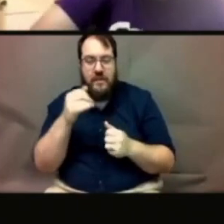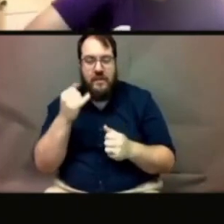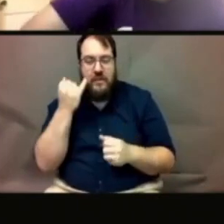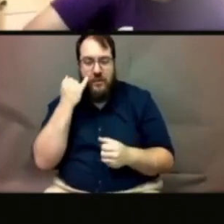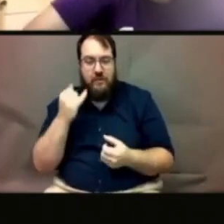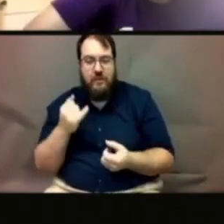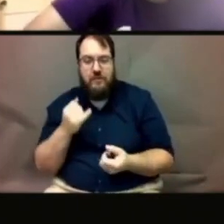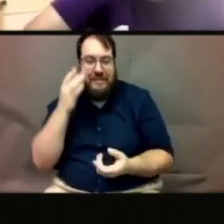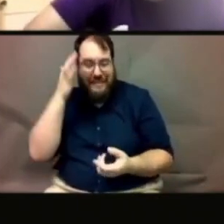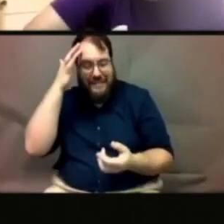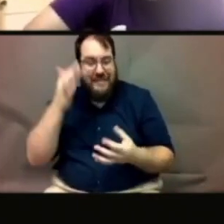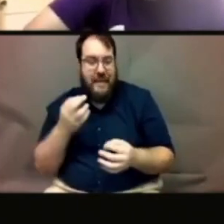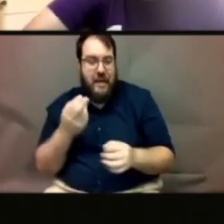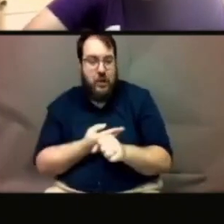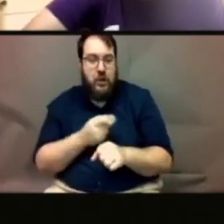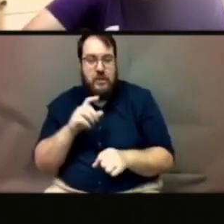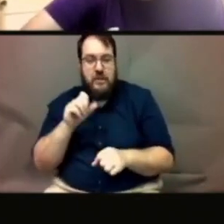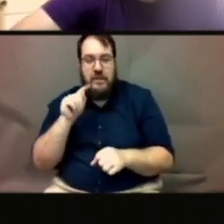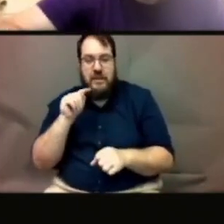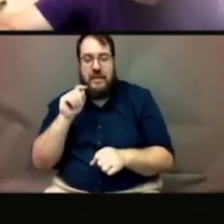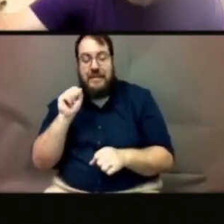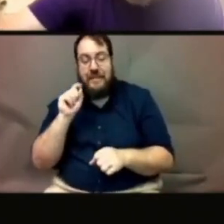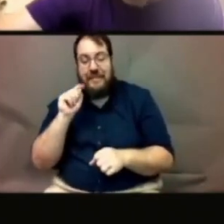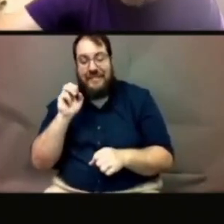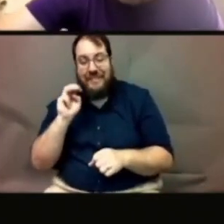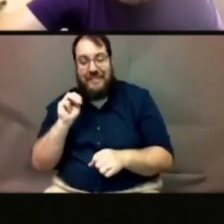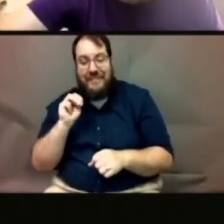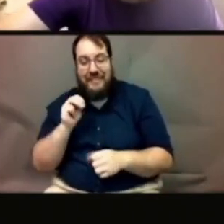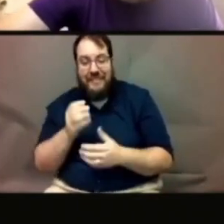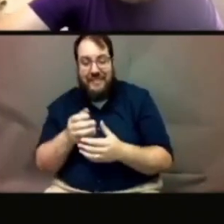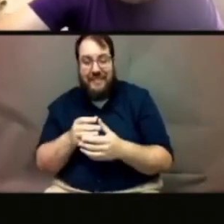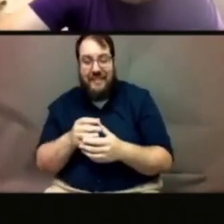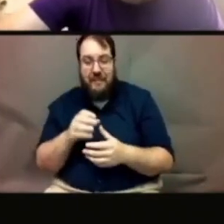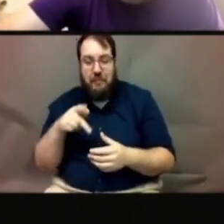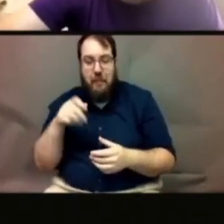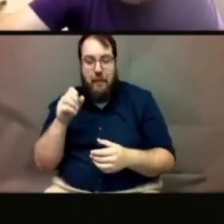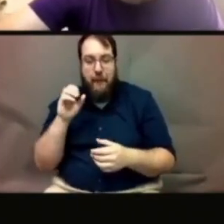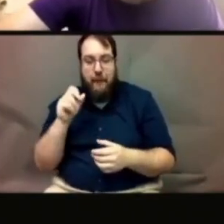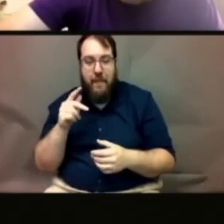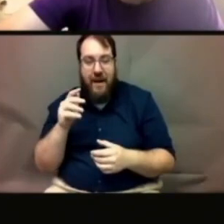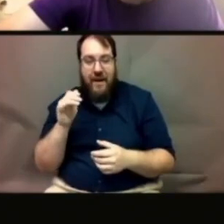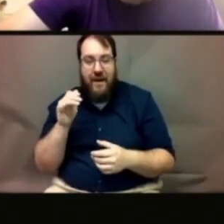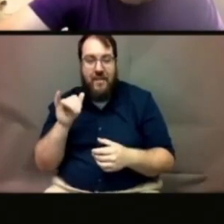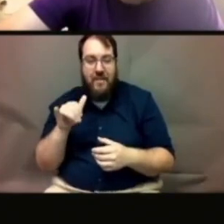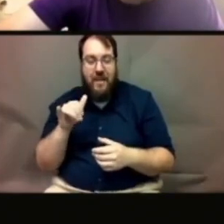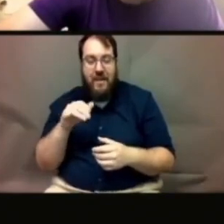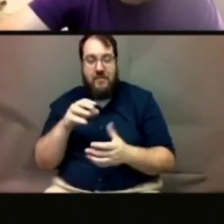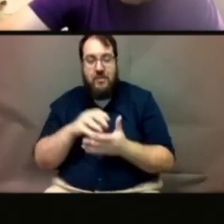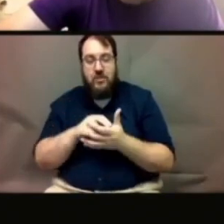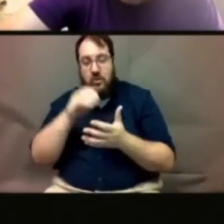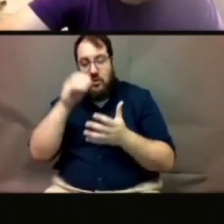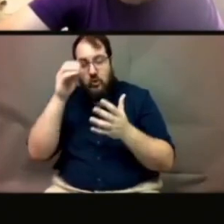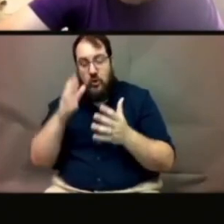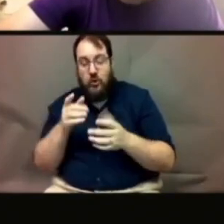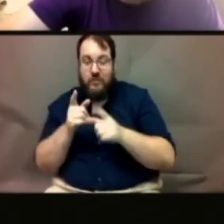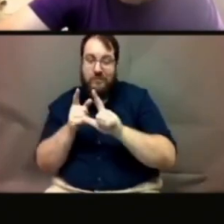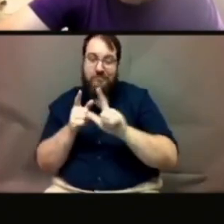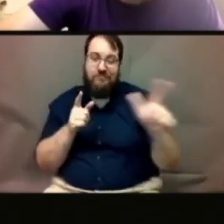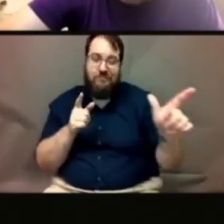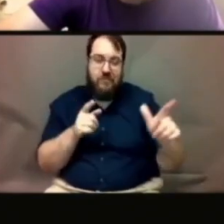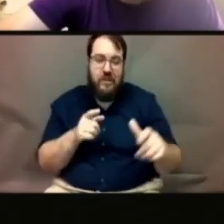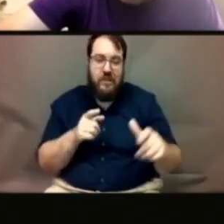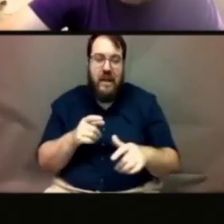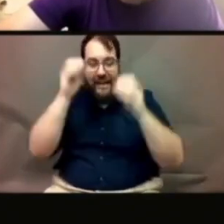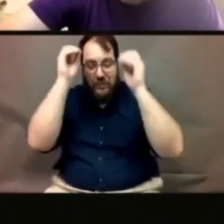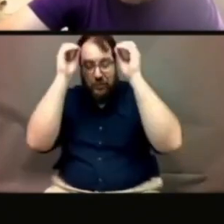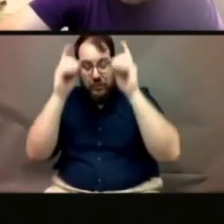there's an educator guide that has the curriculum teacher side of what goes, and this is the student facing side. So here's your first time setup project. Go